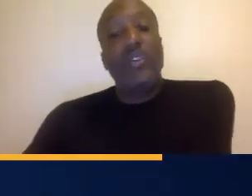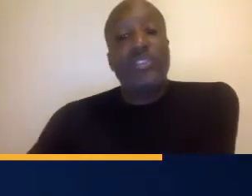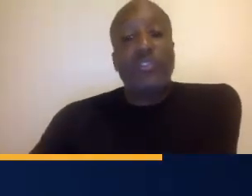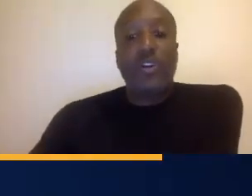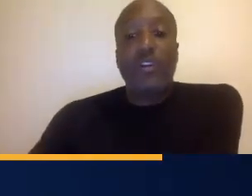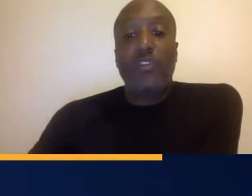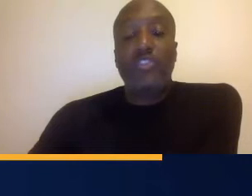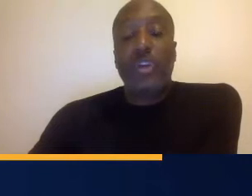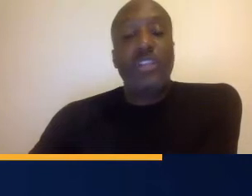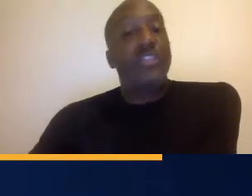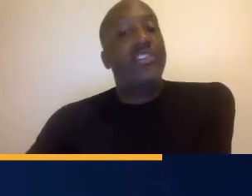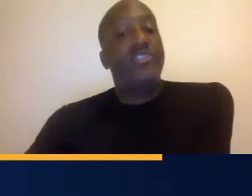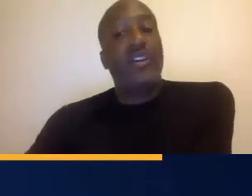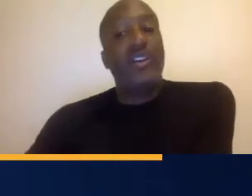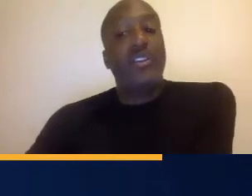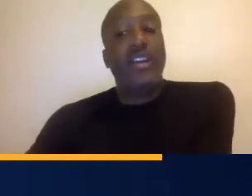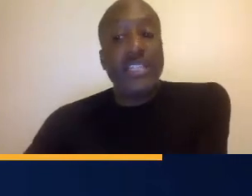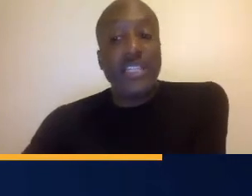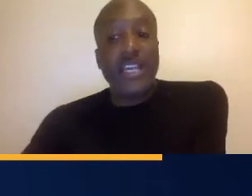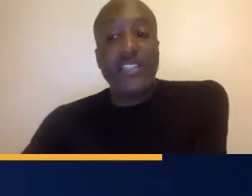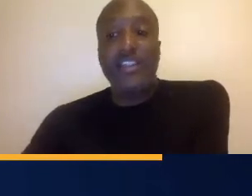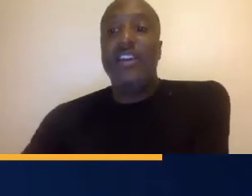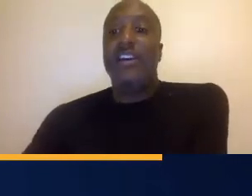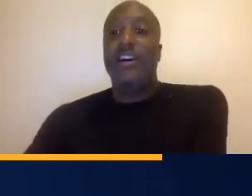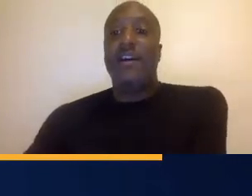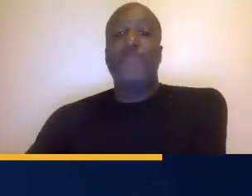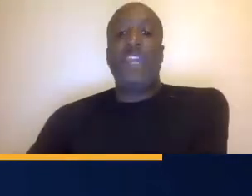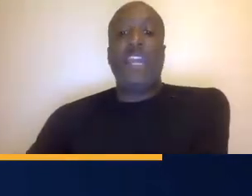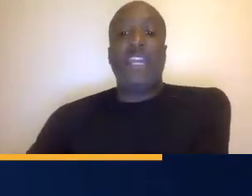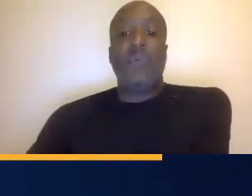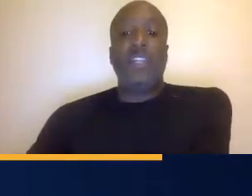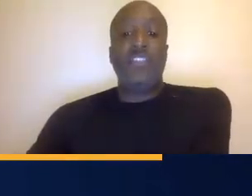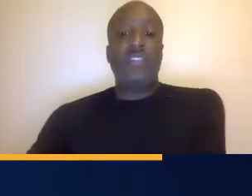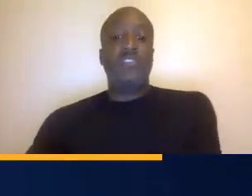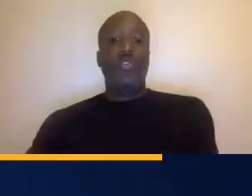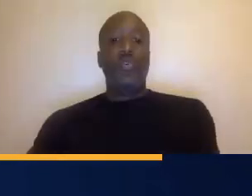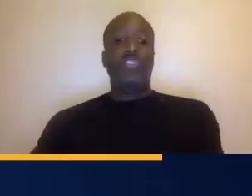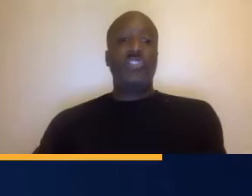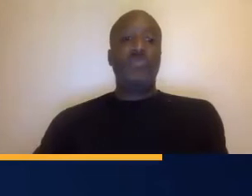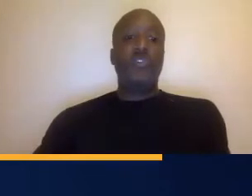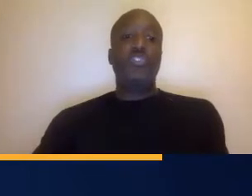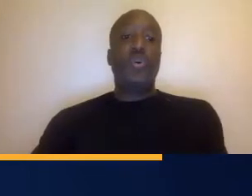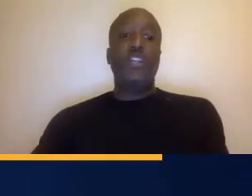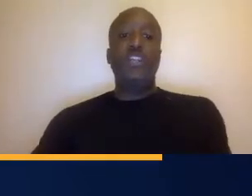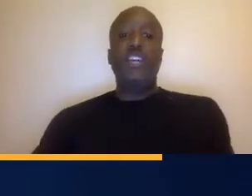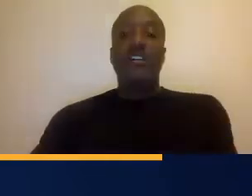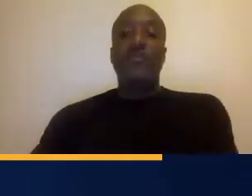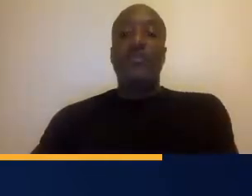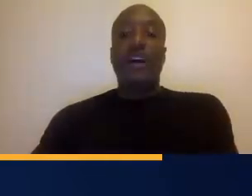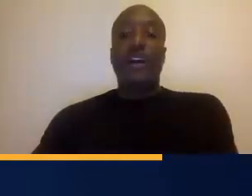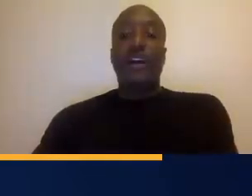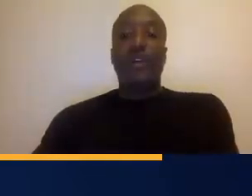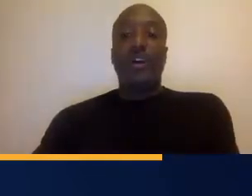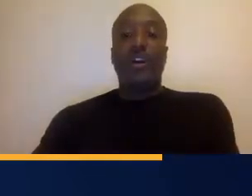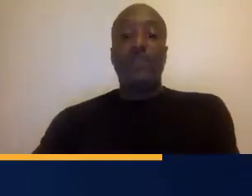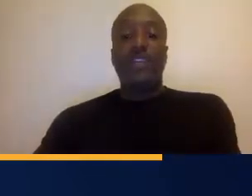and Christopher for joining us tonight and sharing their insight. And I want to get to some of these questions. We're being joined